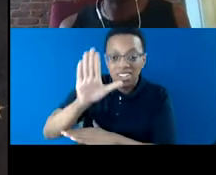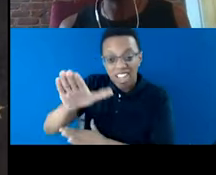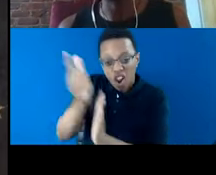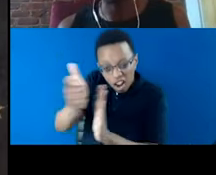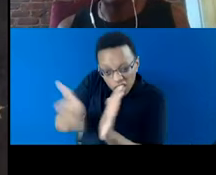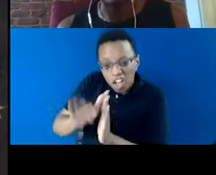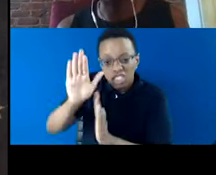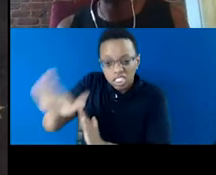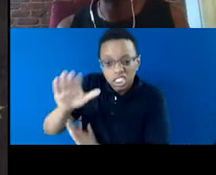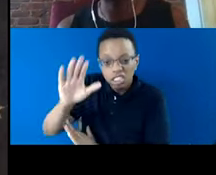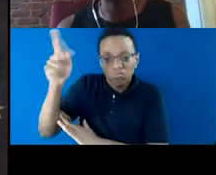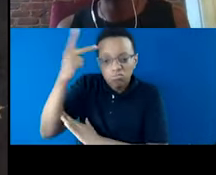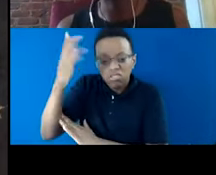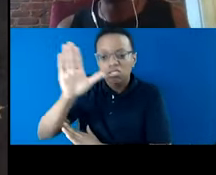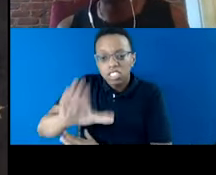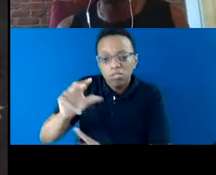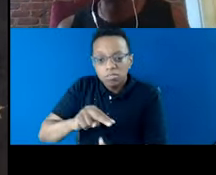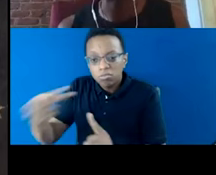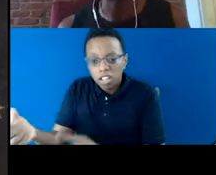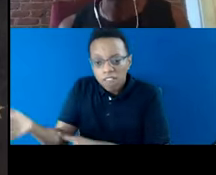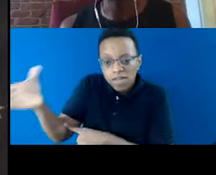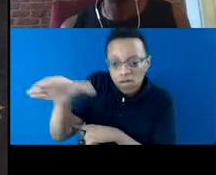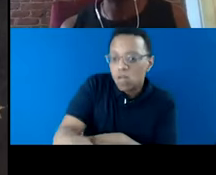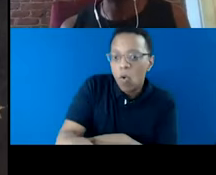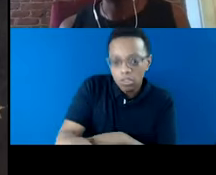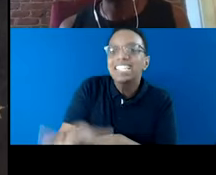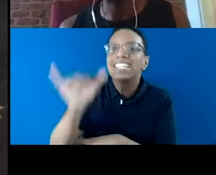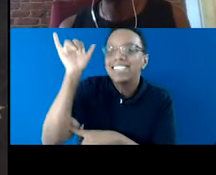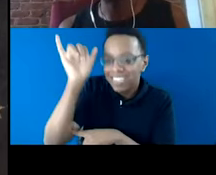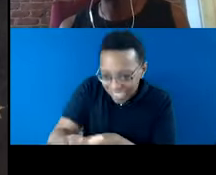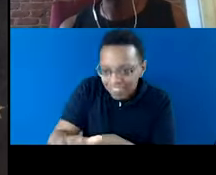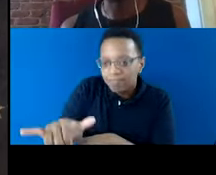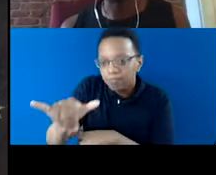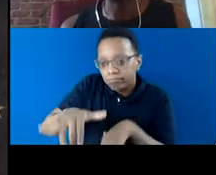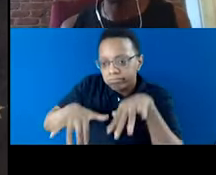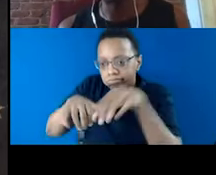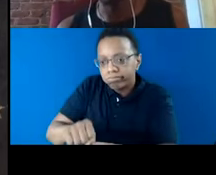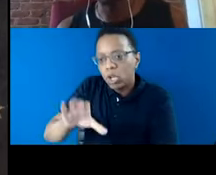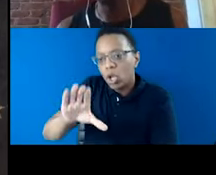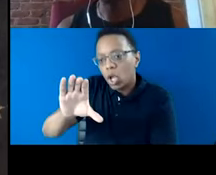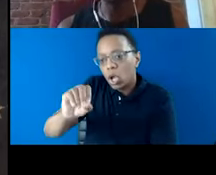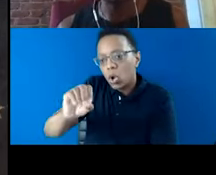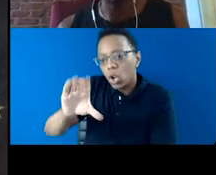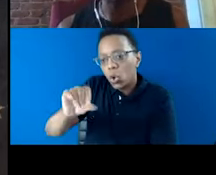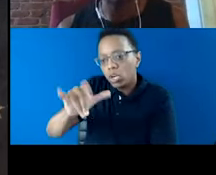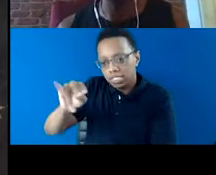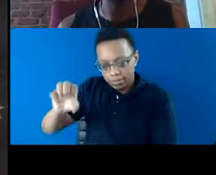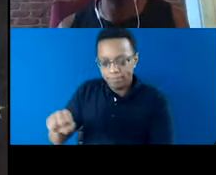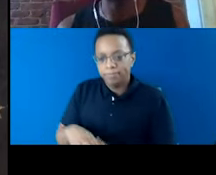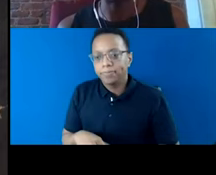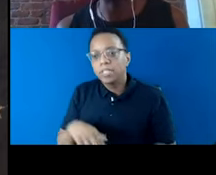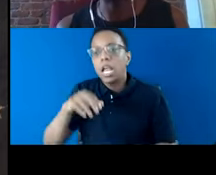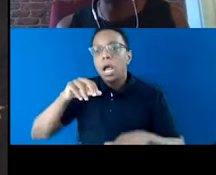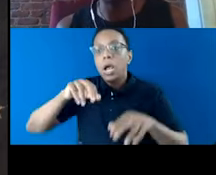to. And so when that happens, we call it colonialism. When the people who have that system imposed on them are able